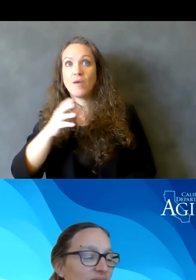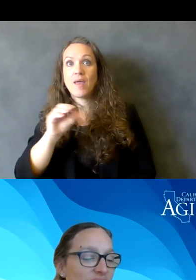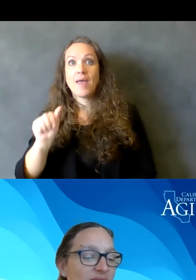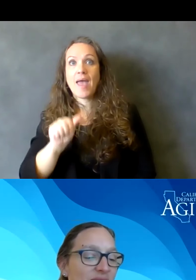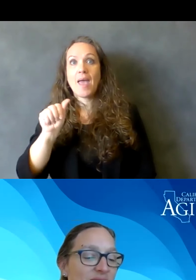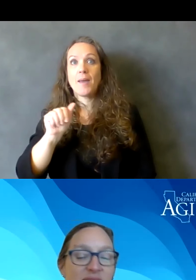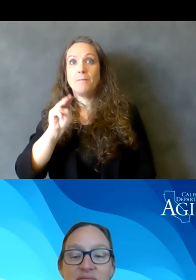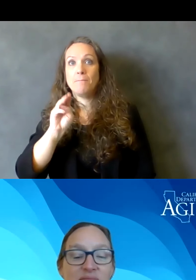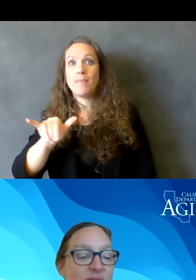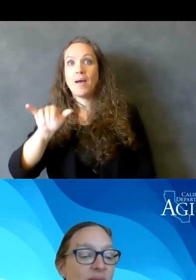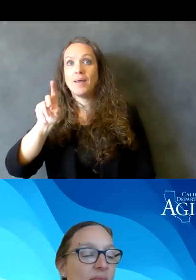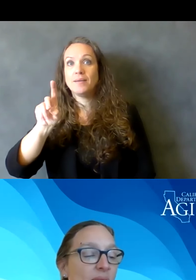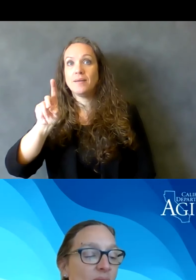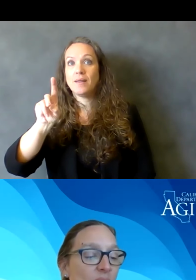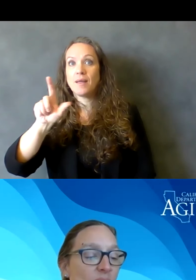madonnafeather@myDSLC.org.